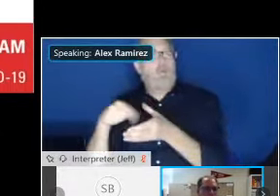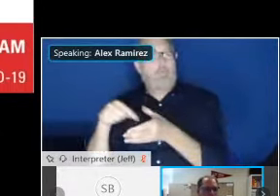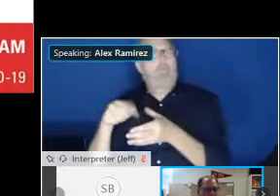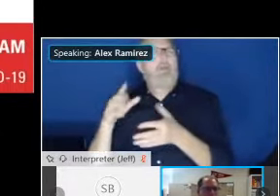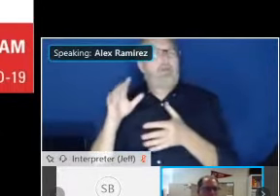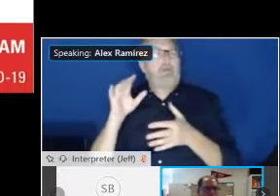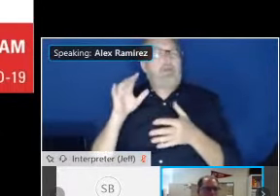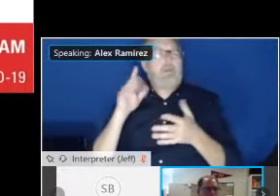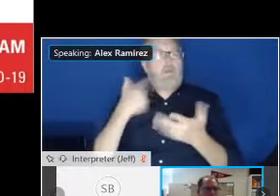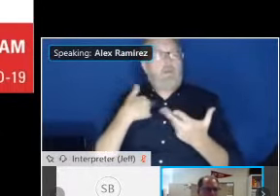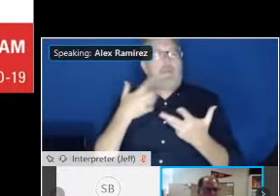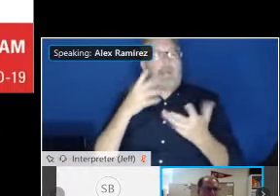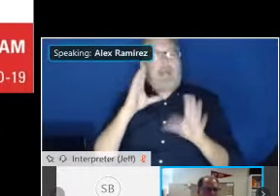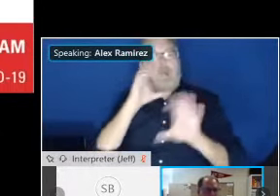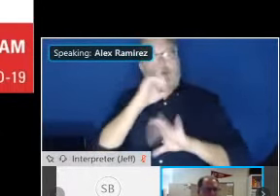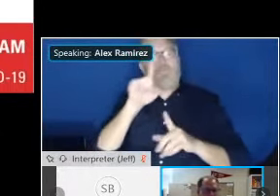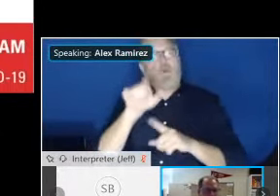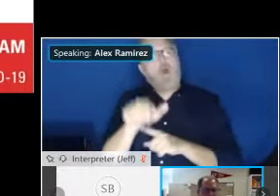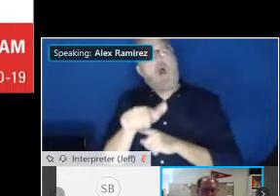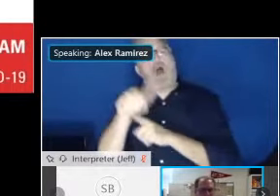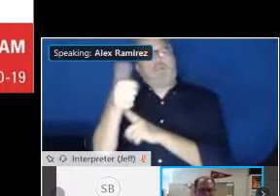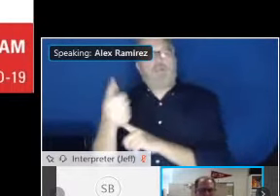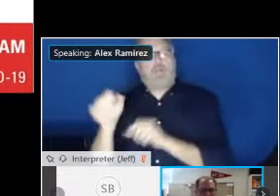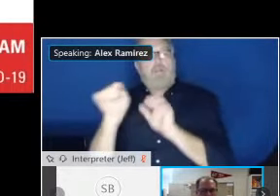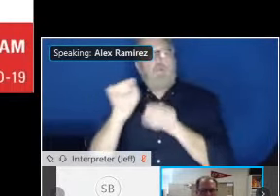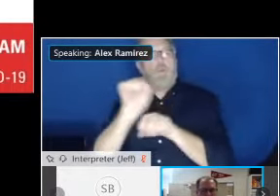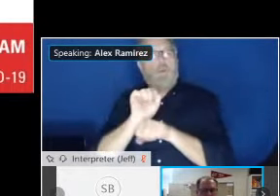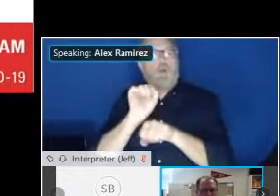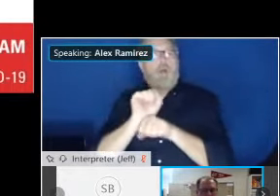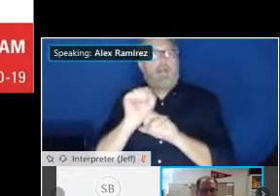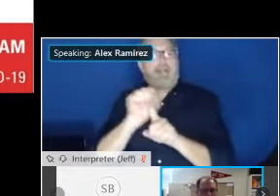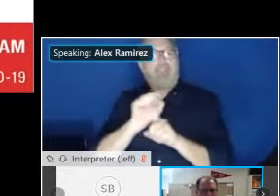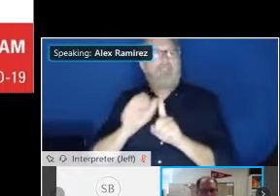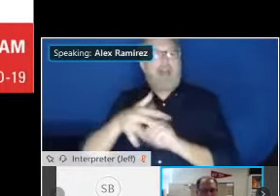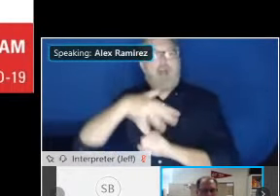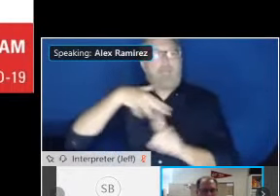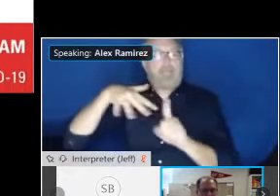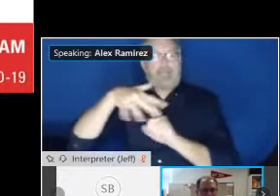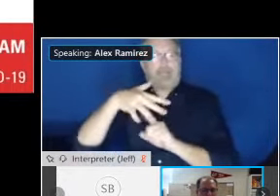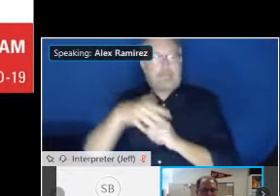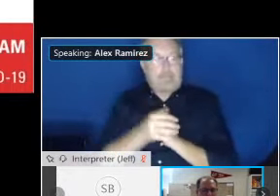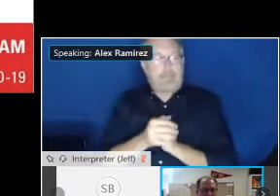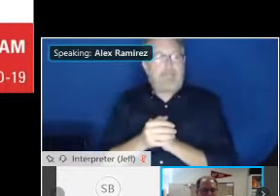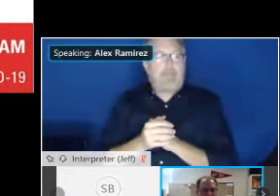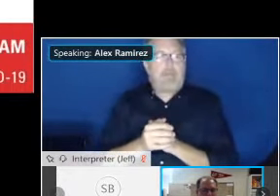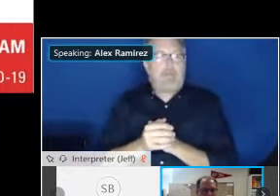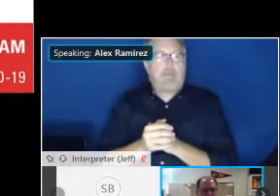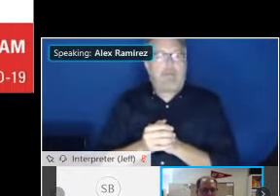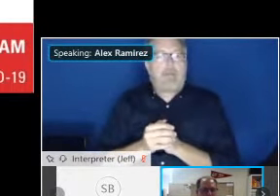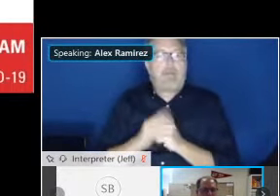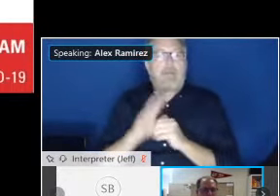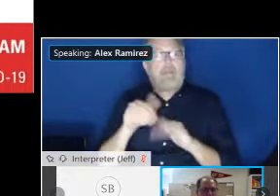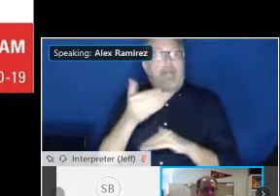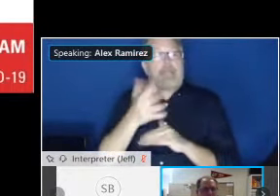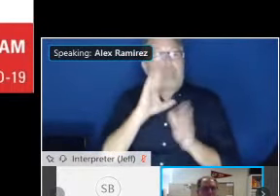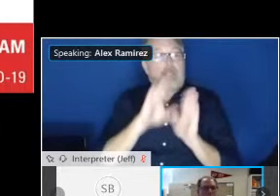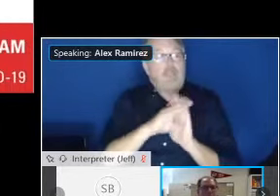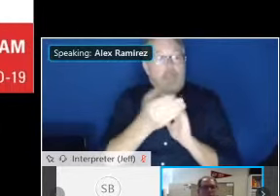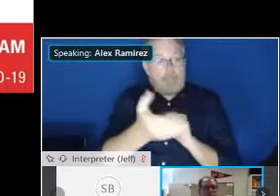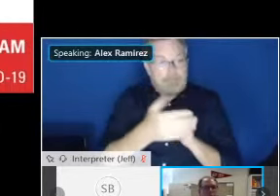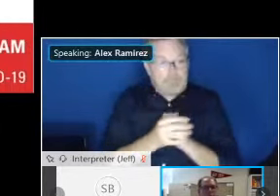to look for those alternative work environments. Next slide, please.